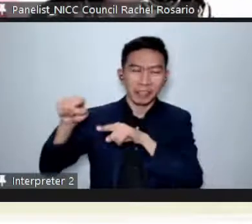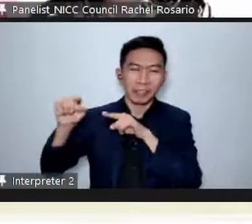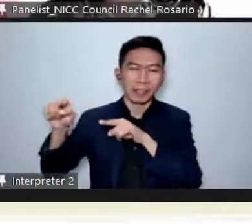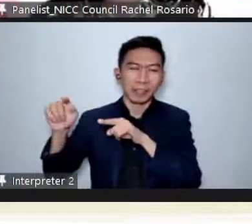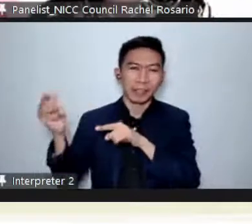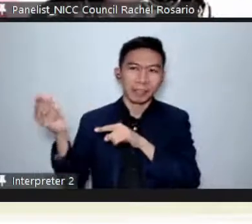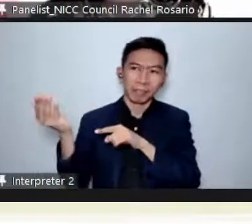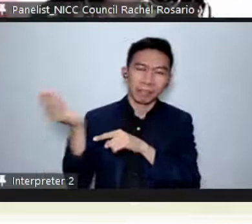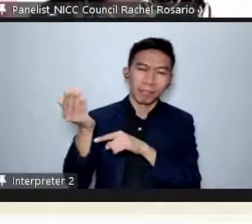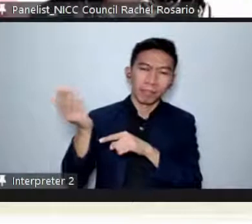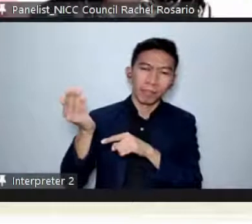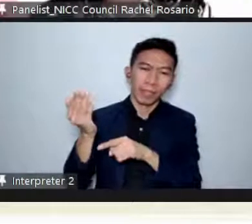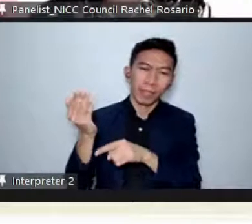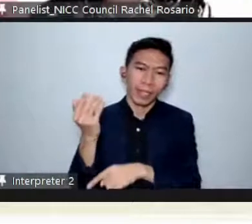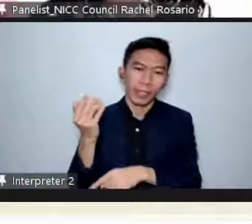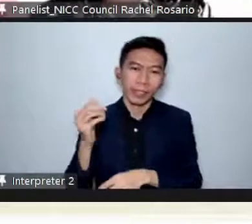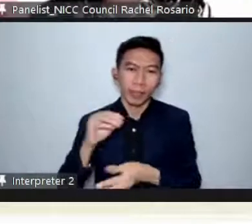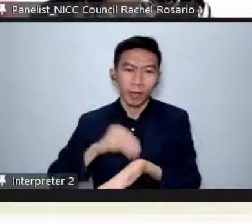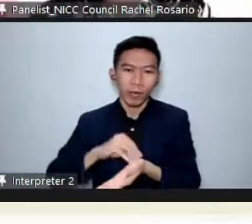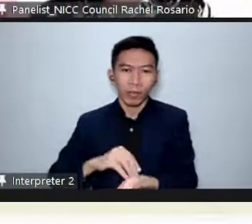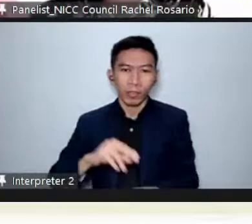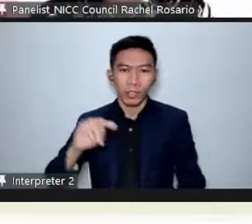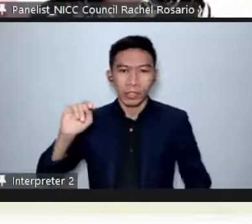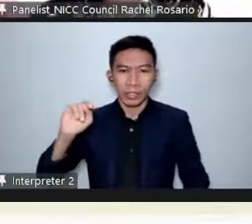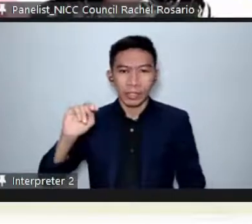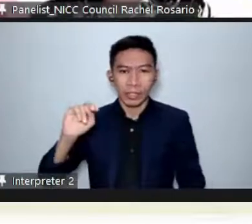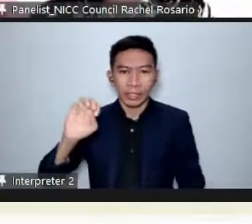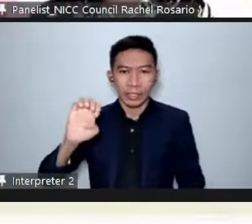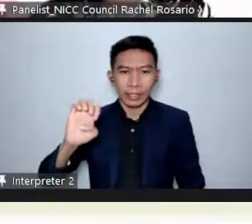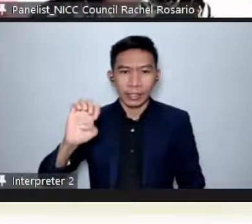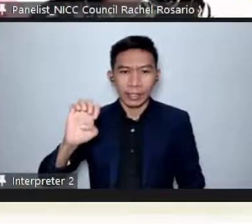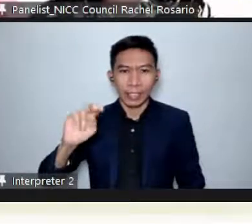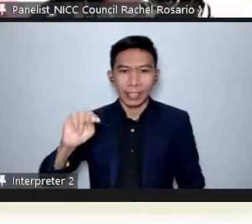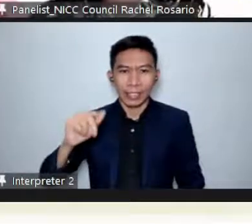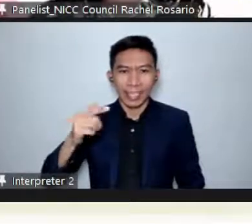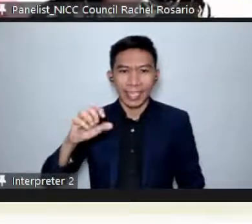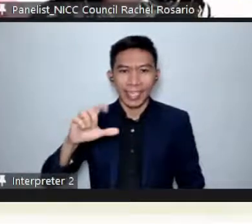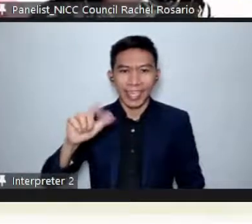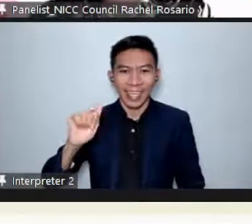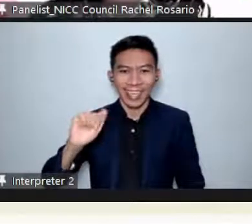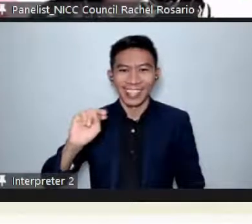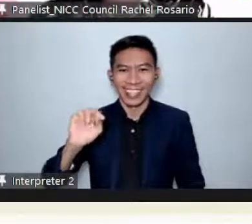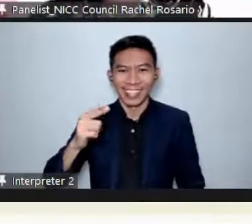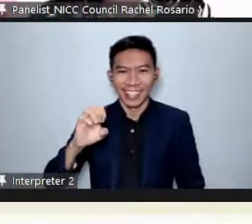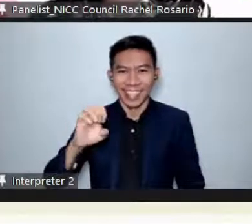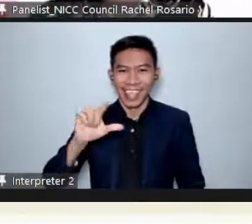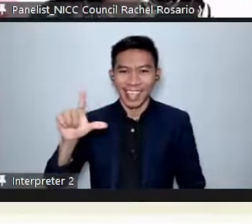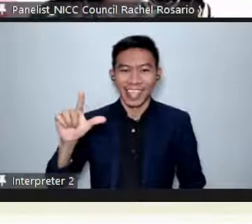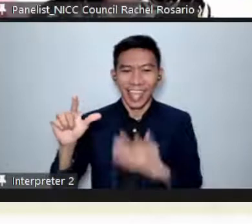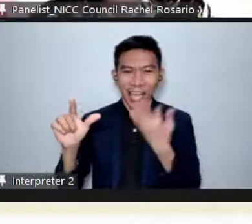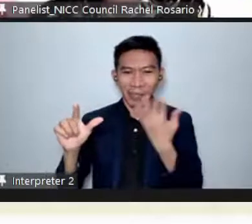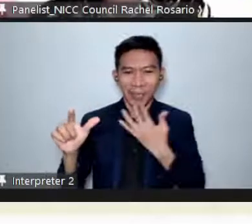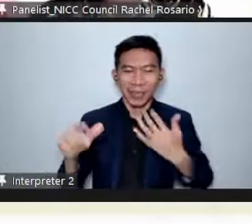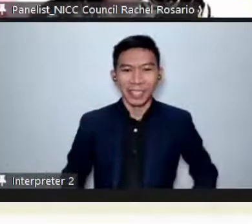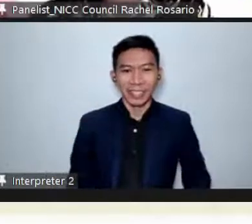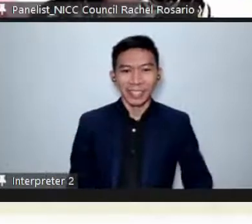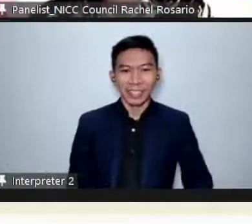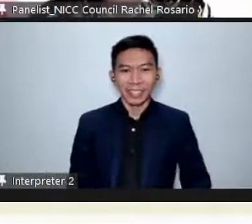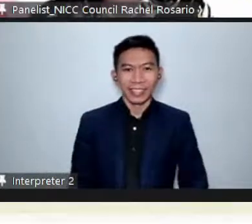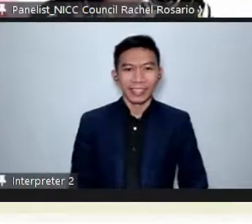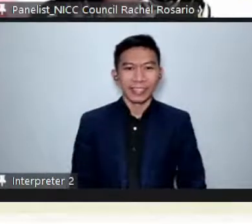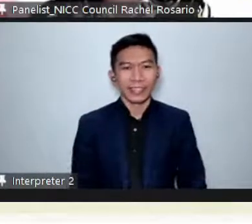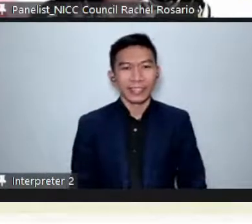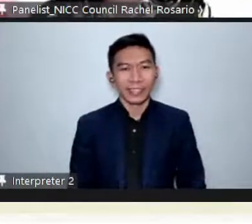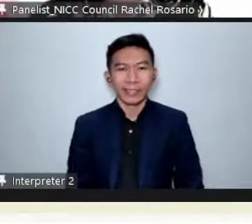Dr. Ngel Angel, that it should be Ngel Angel. The government